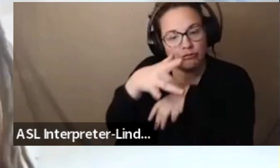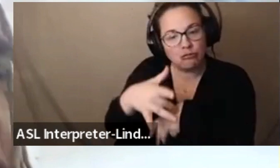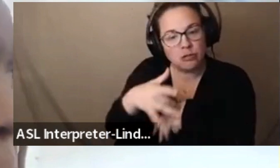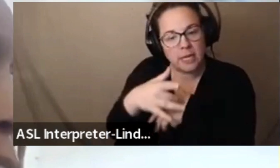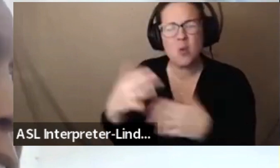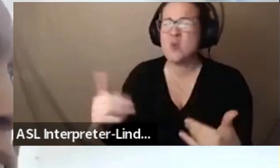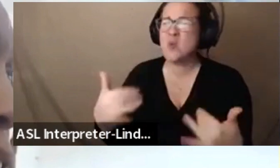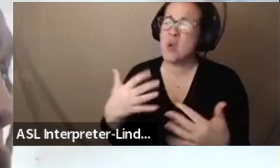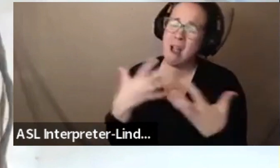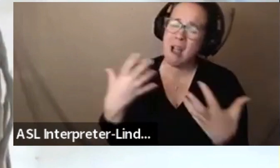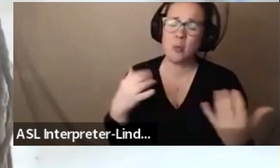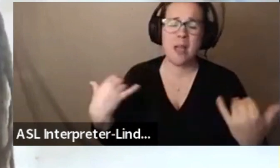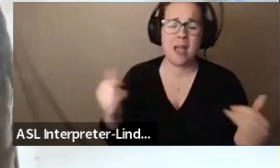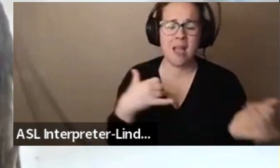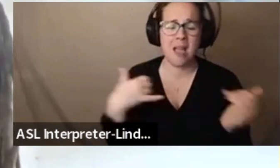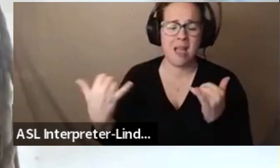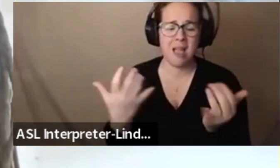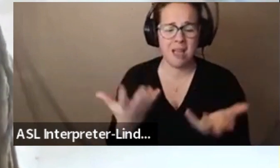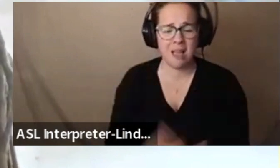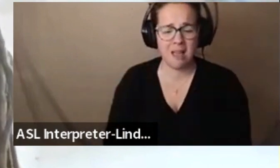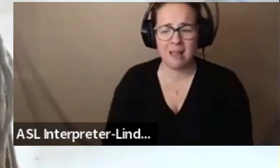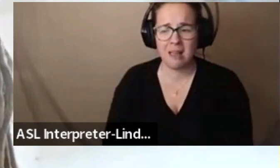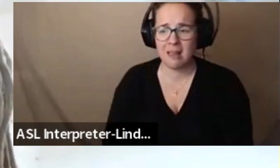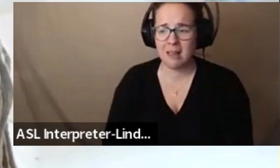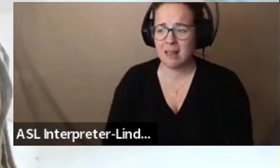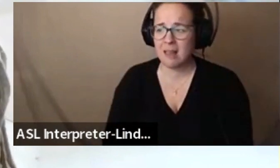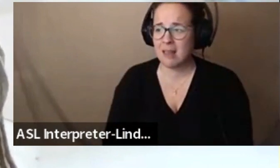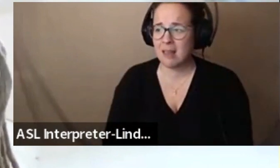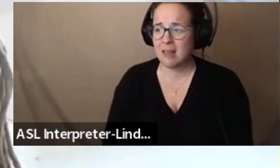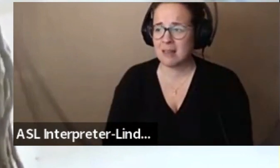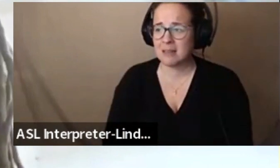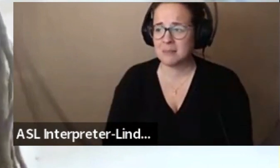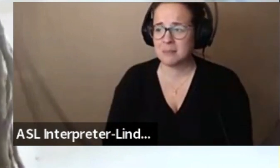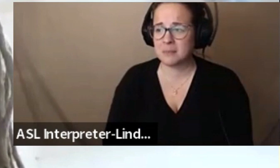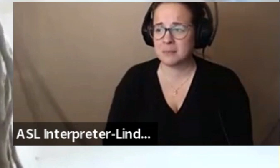There's so much to play with in all of that. And so